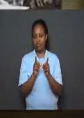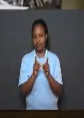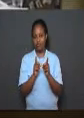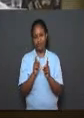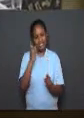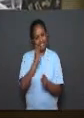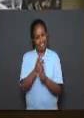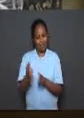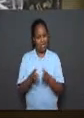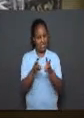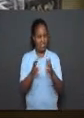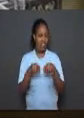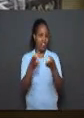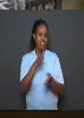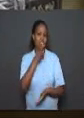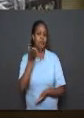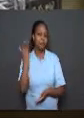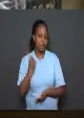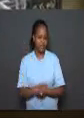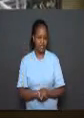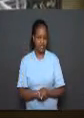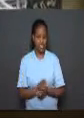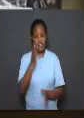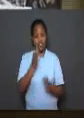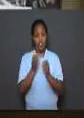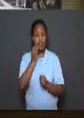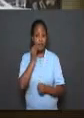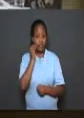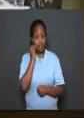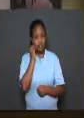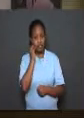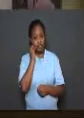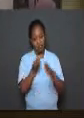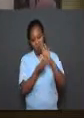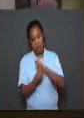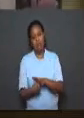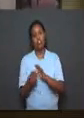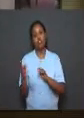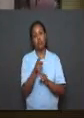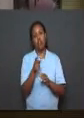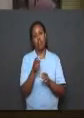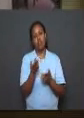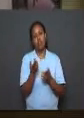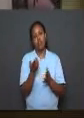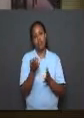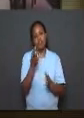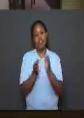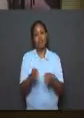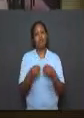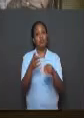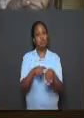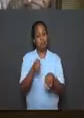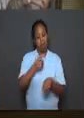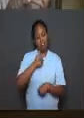fair way. A court that is biased will base its judgments on its own